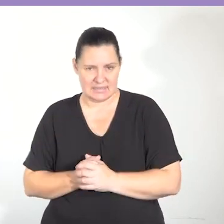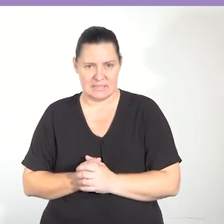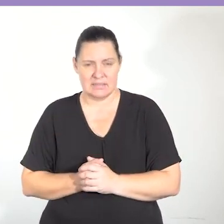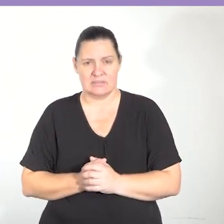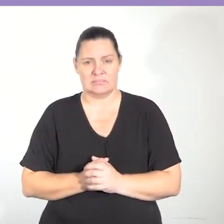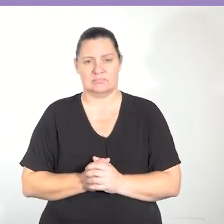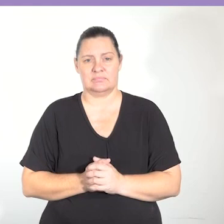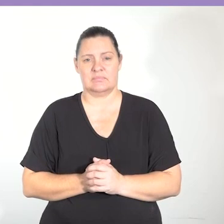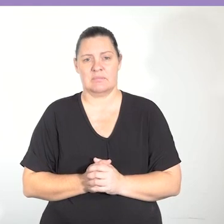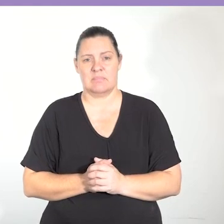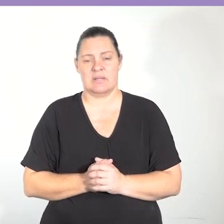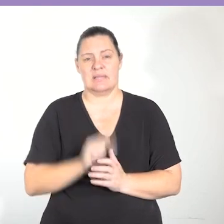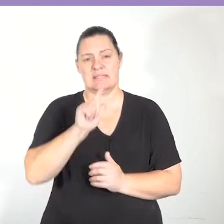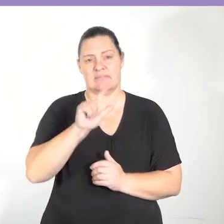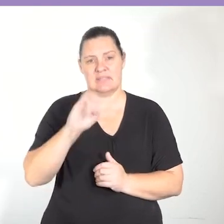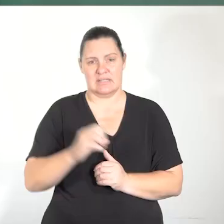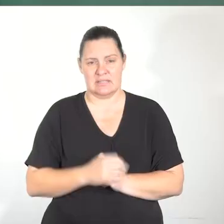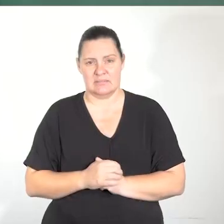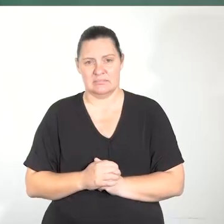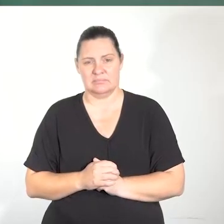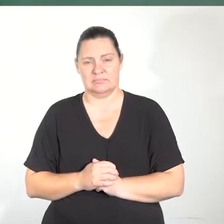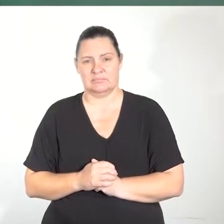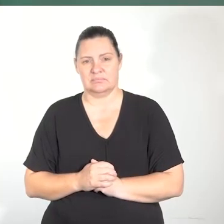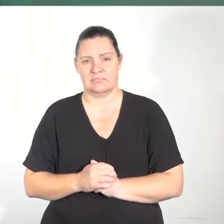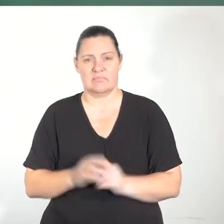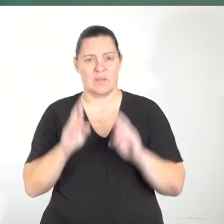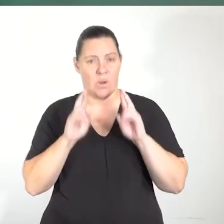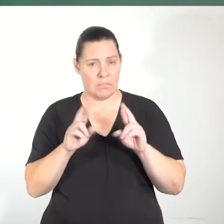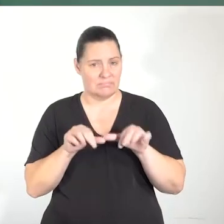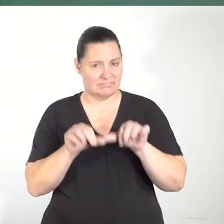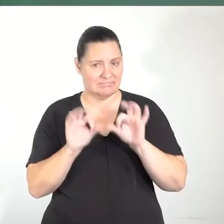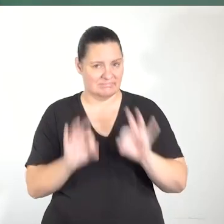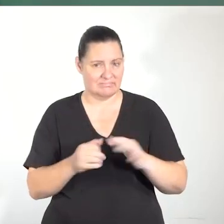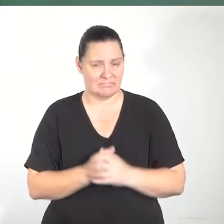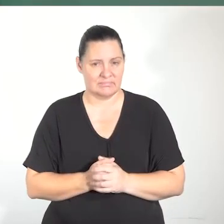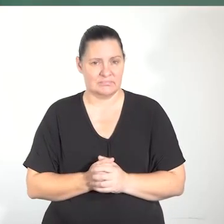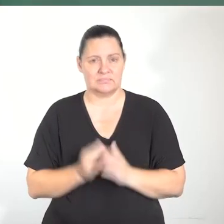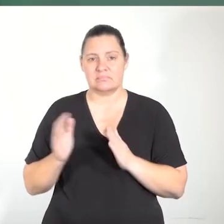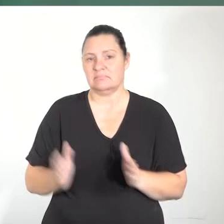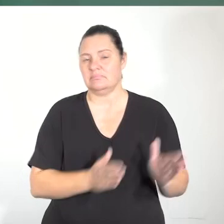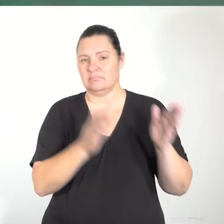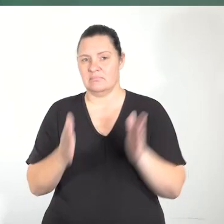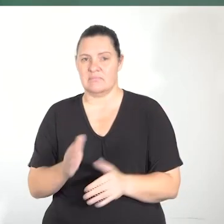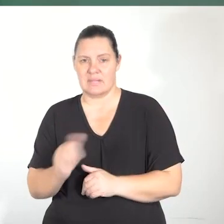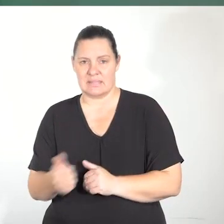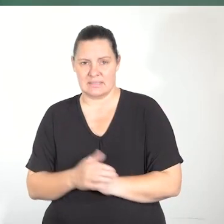us 70. Okay, I hope you are coping. So let's move on to the next one.